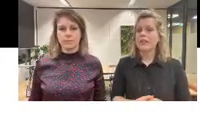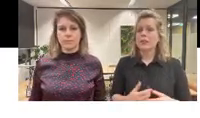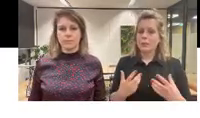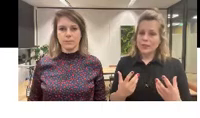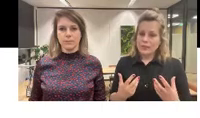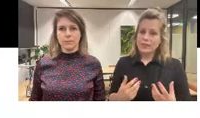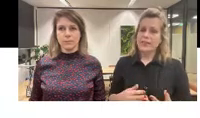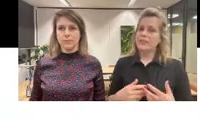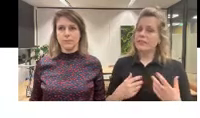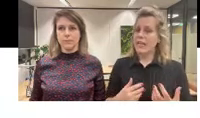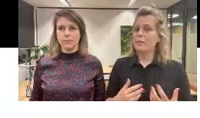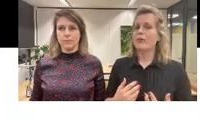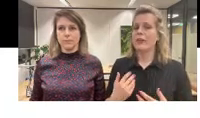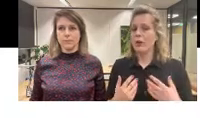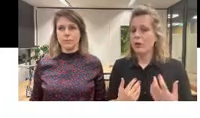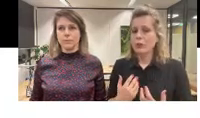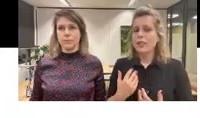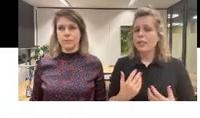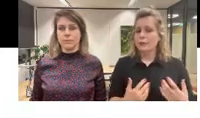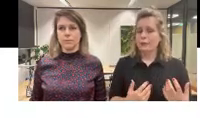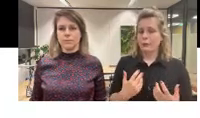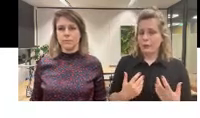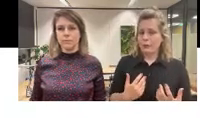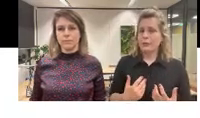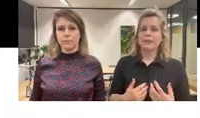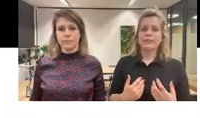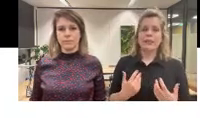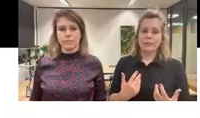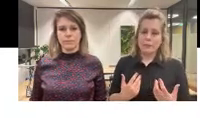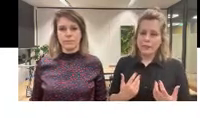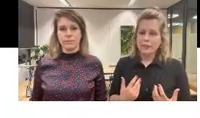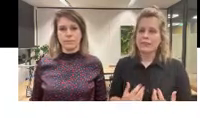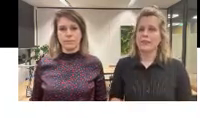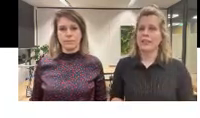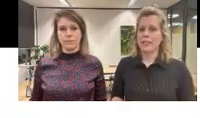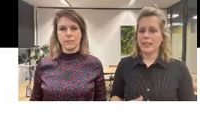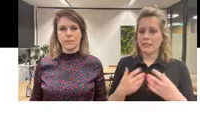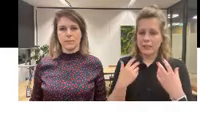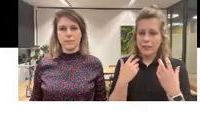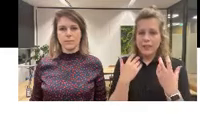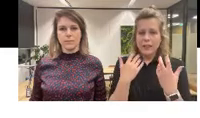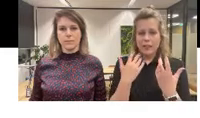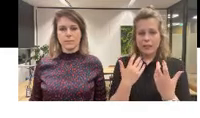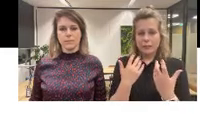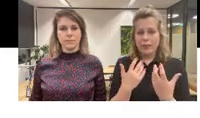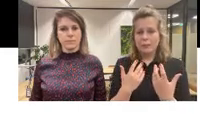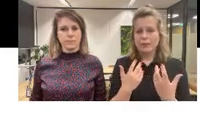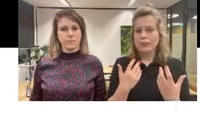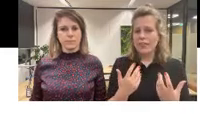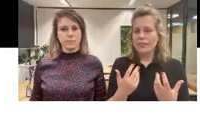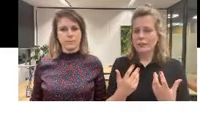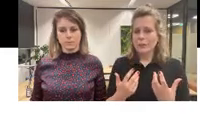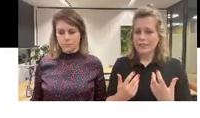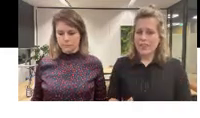adolescent, we can see shame of their own vulnerability and dependency. Yeah? It's a